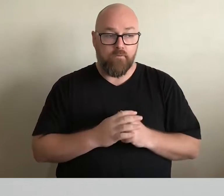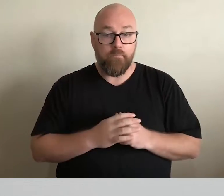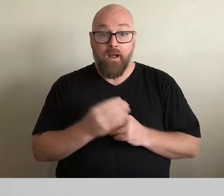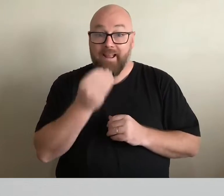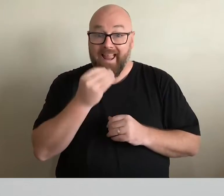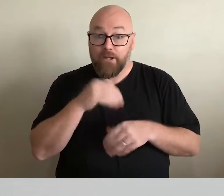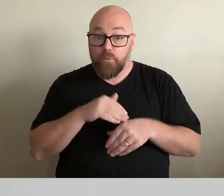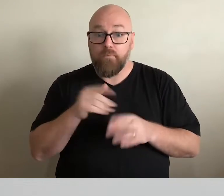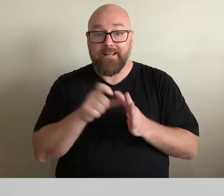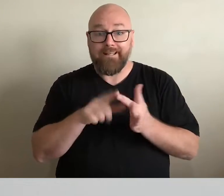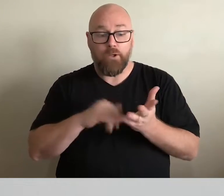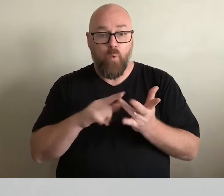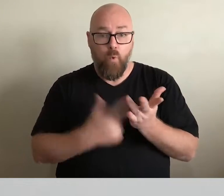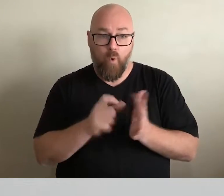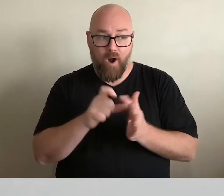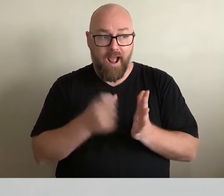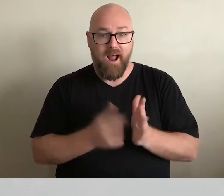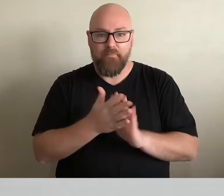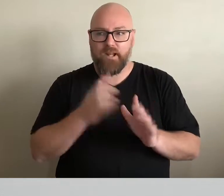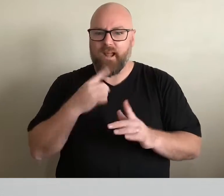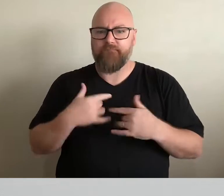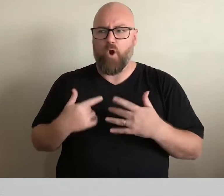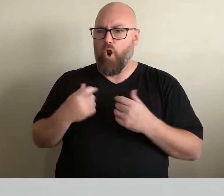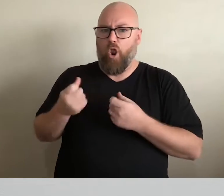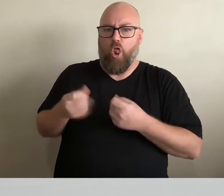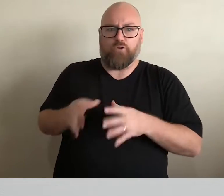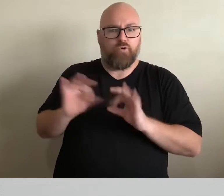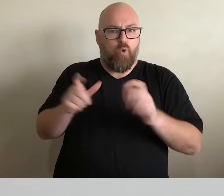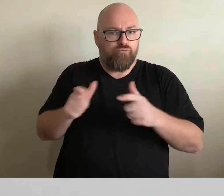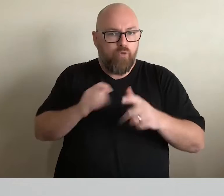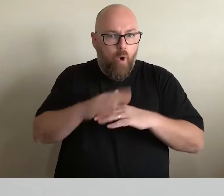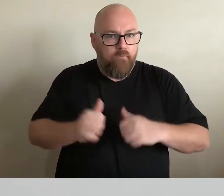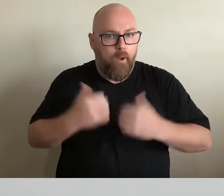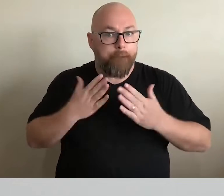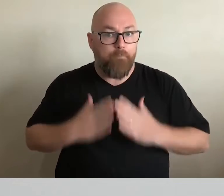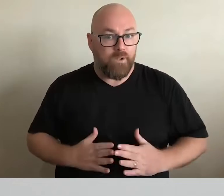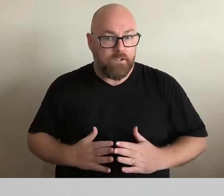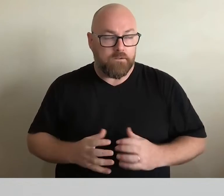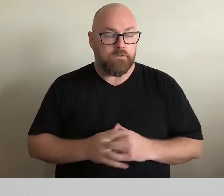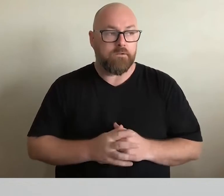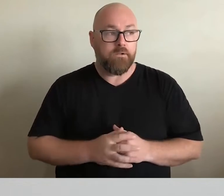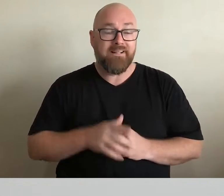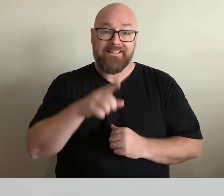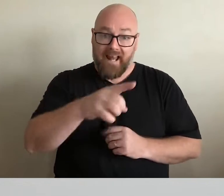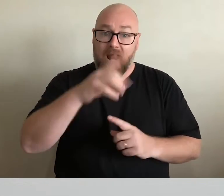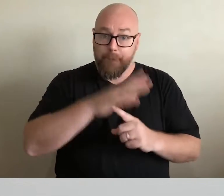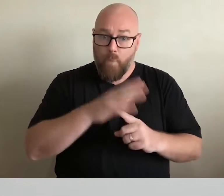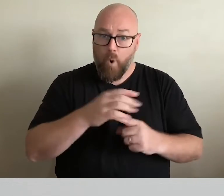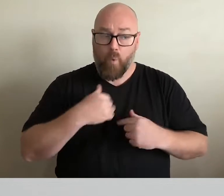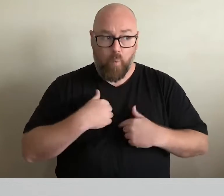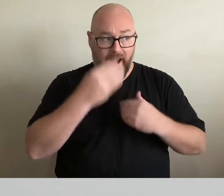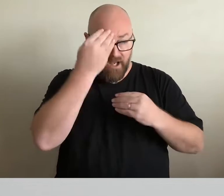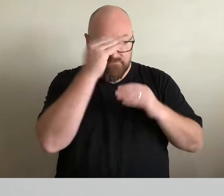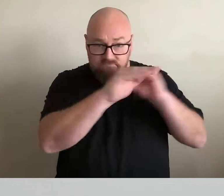make a person feel like they've lost control of their body and their behaviours. It's important to raise awareness